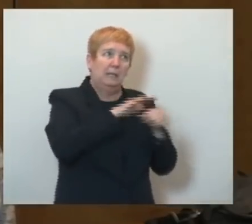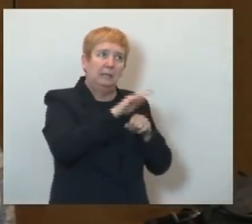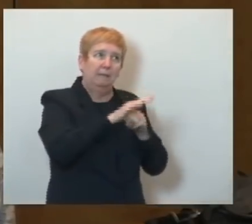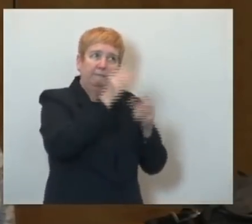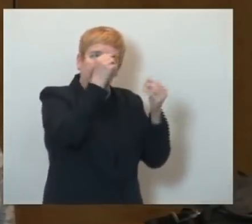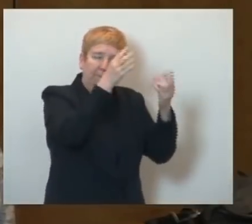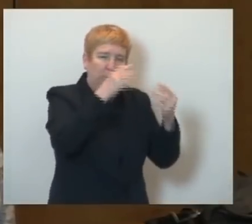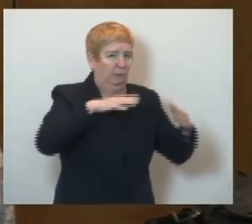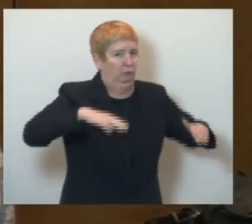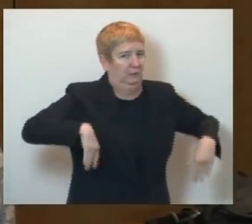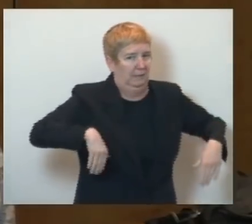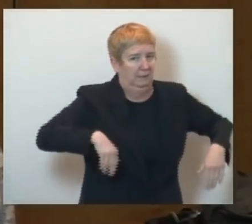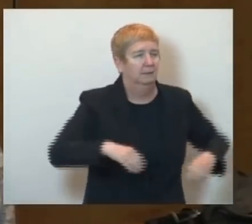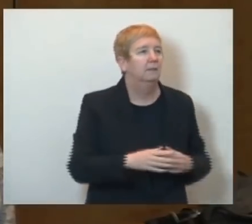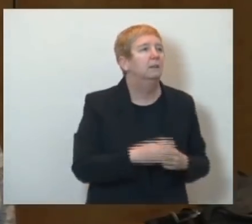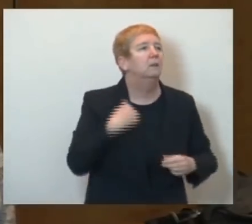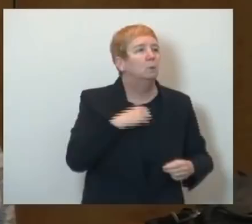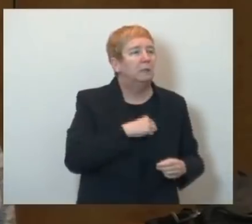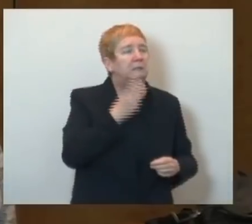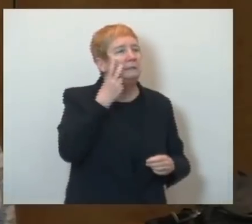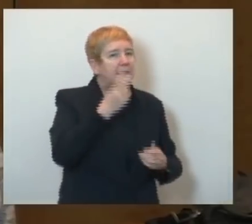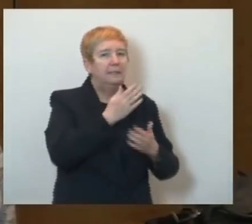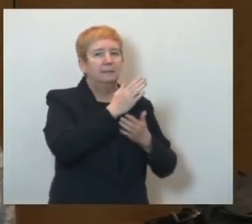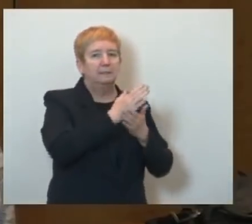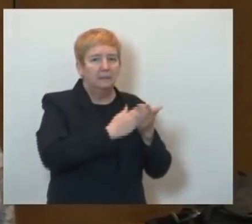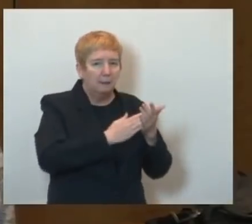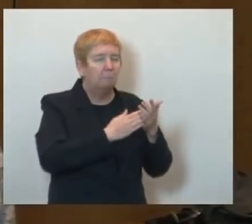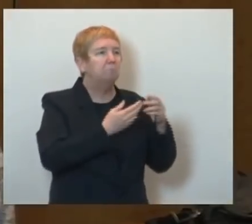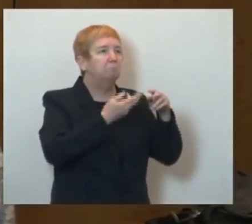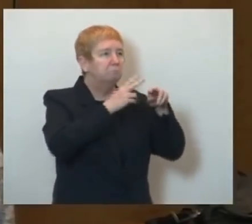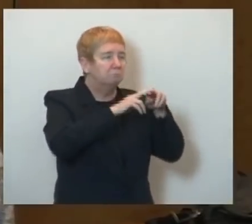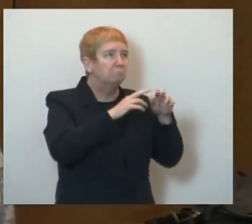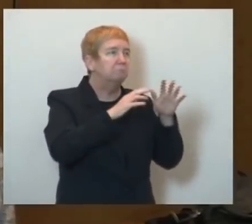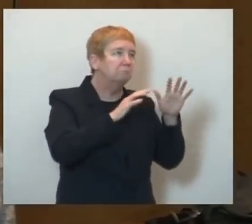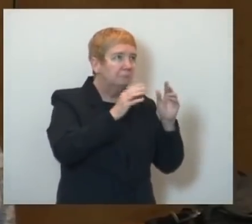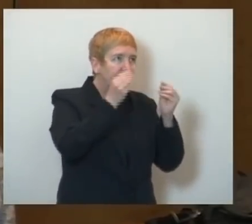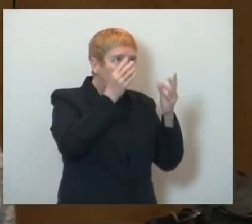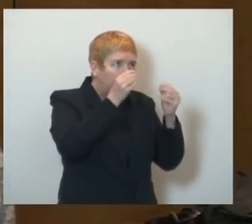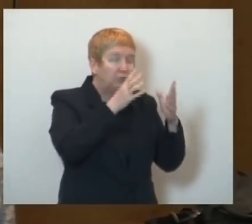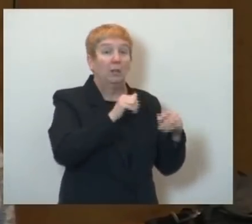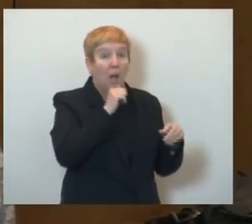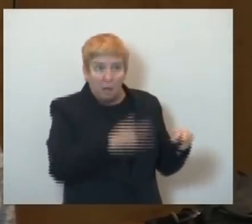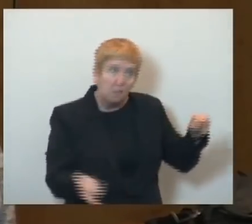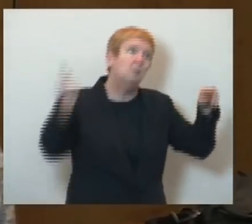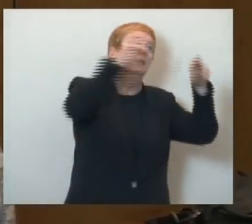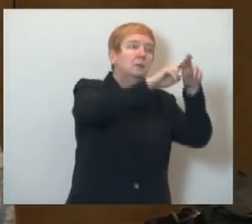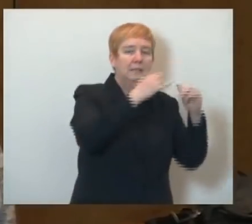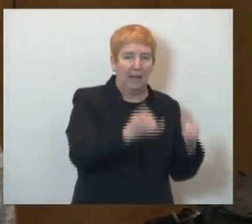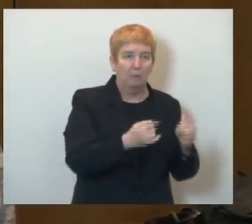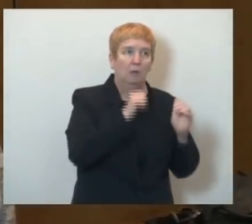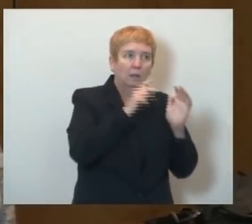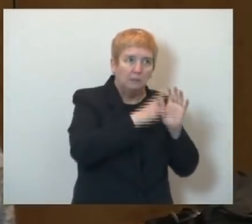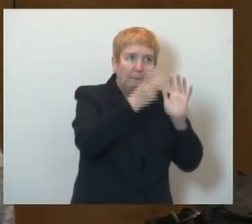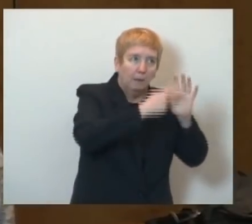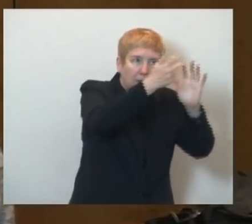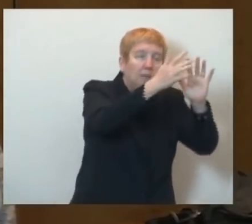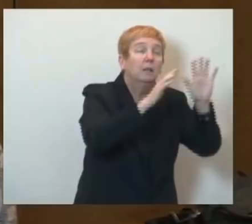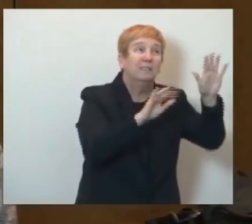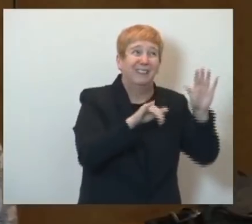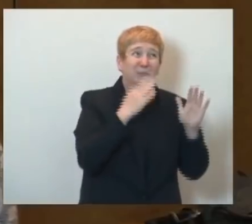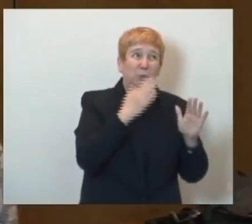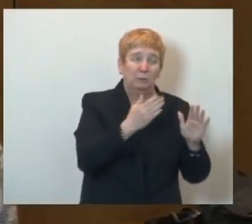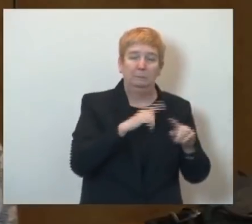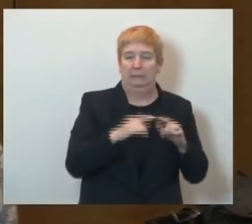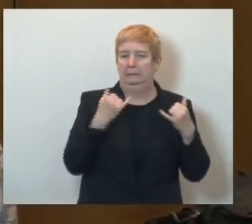We're seeing a very initial sign of the fact that it's not increasing exponentially. That's good, but we don't have enough